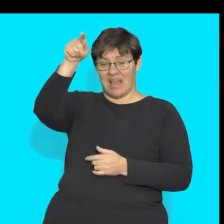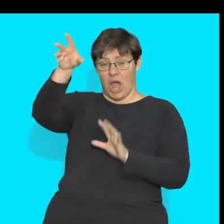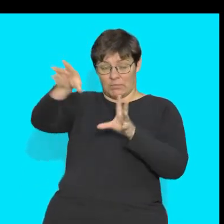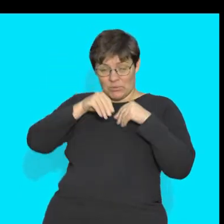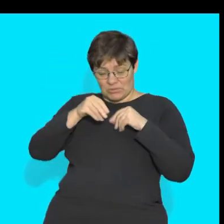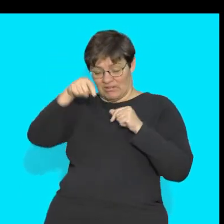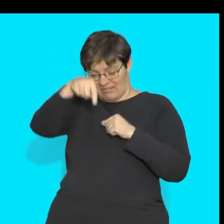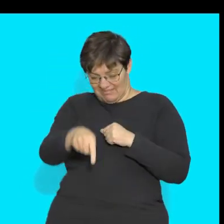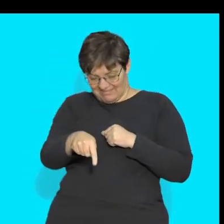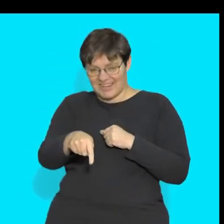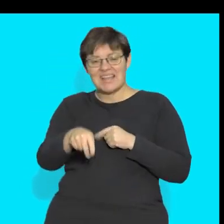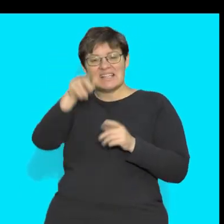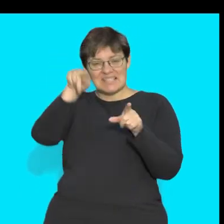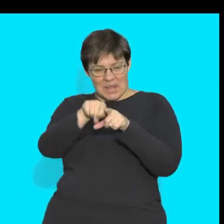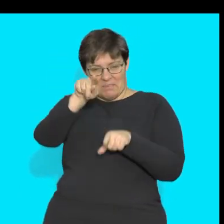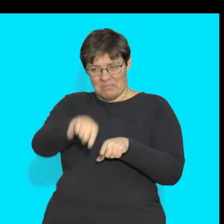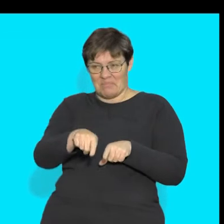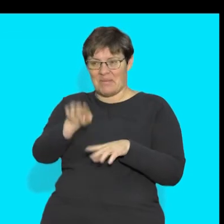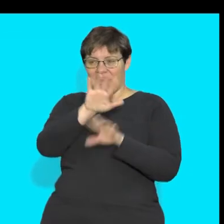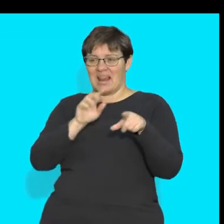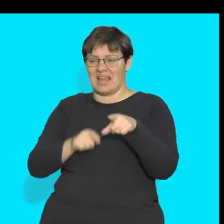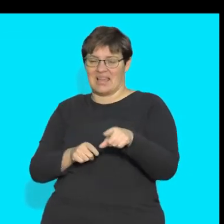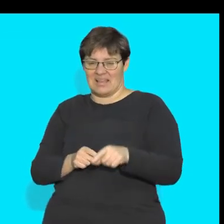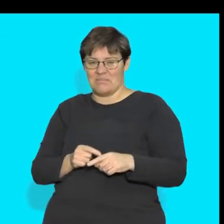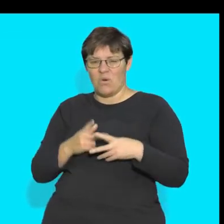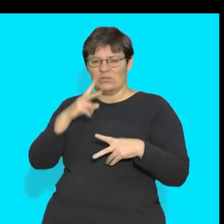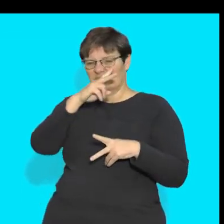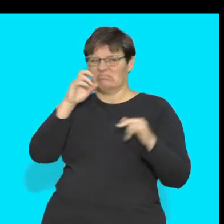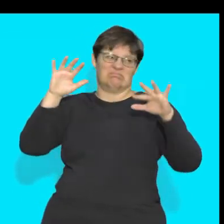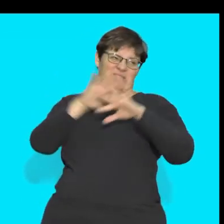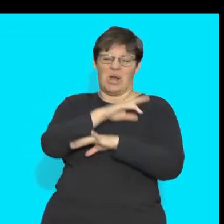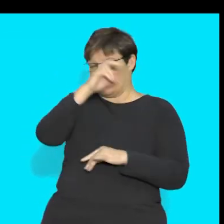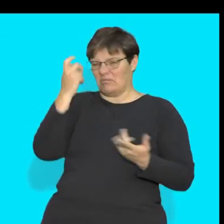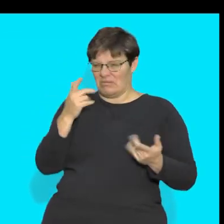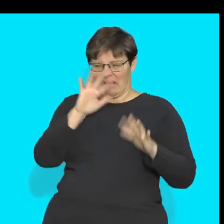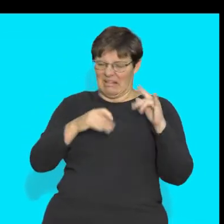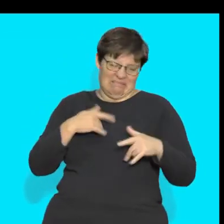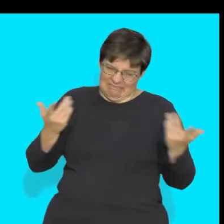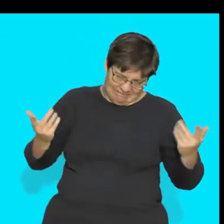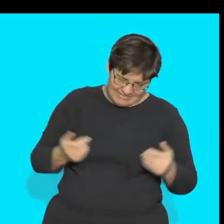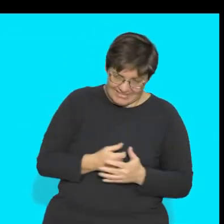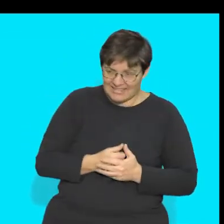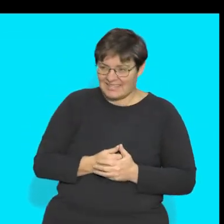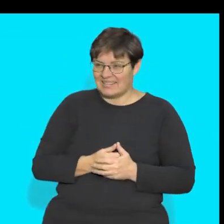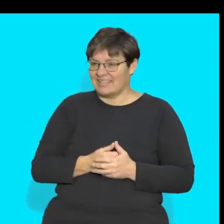is the same place as that. That's a dark blue. Not good with colors.